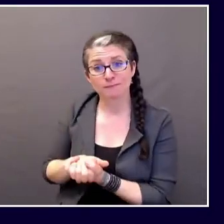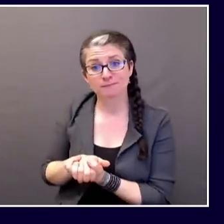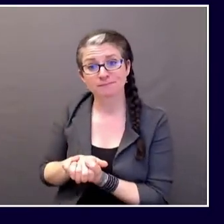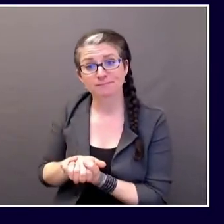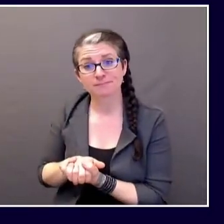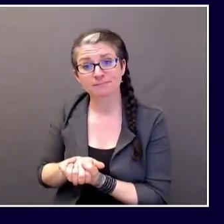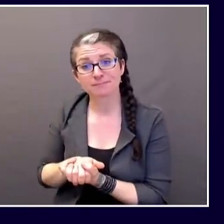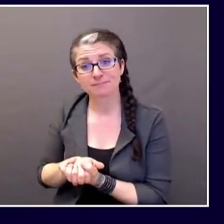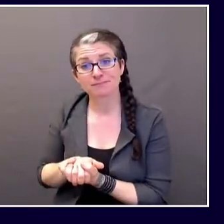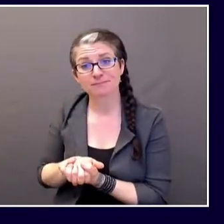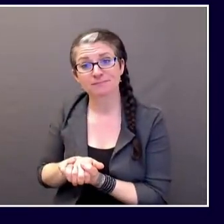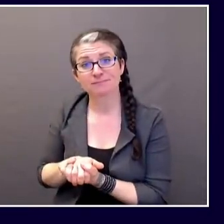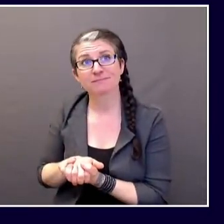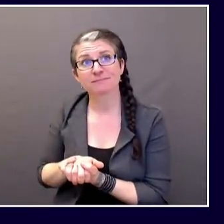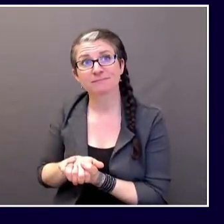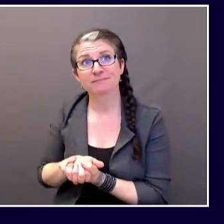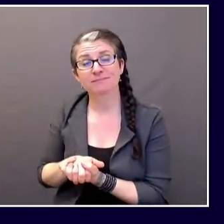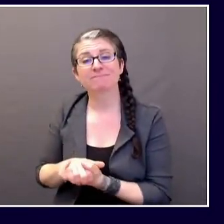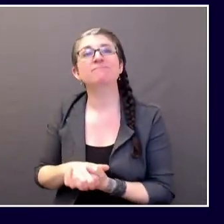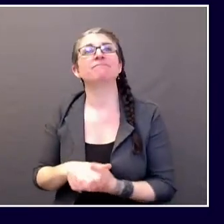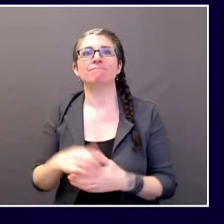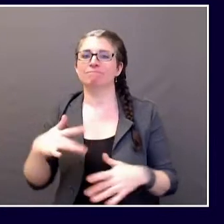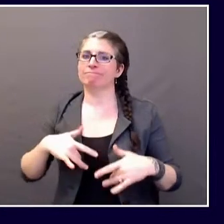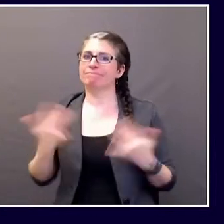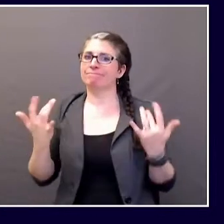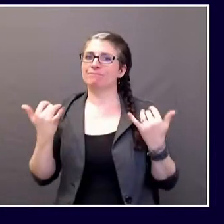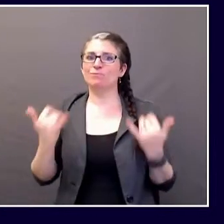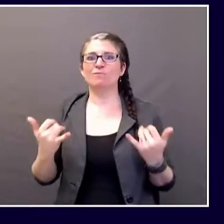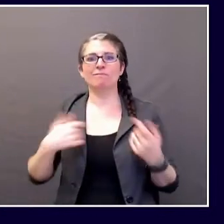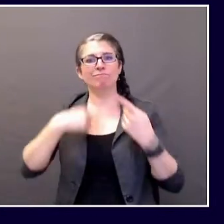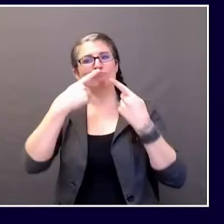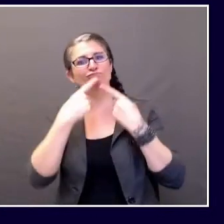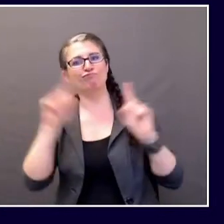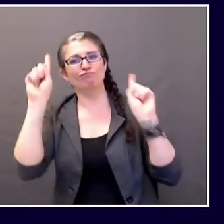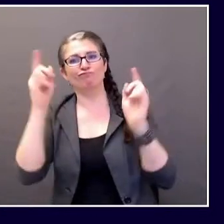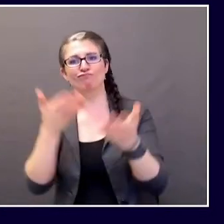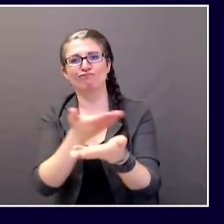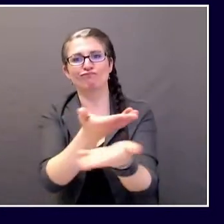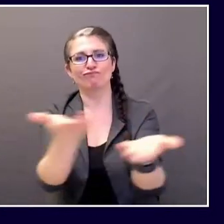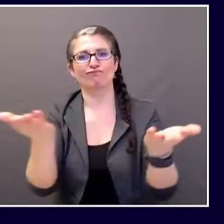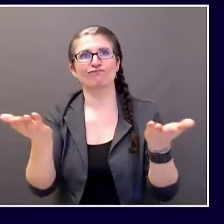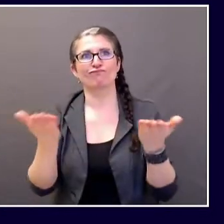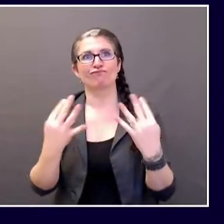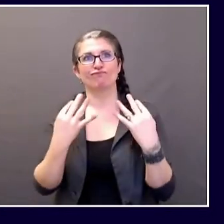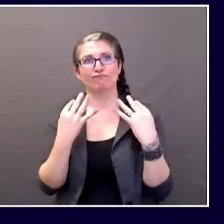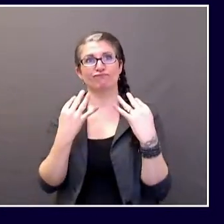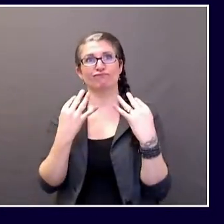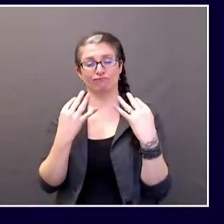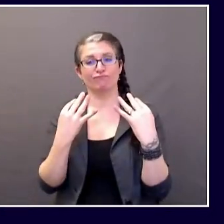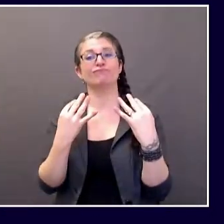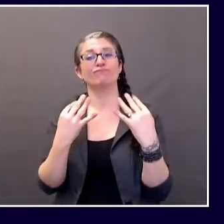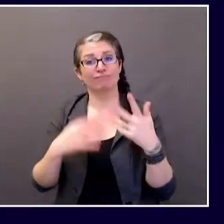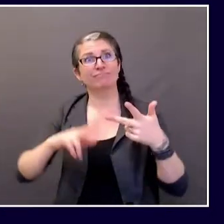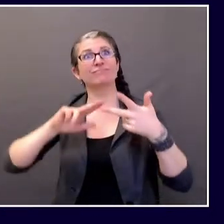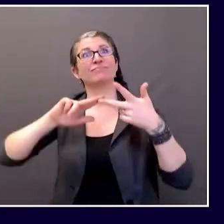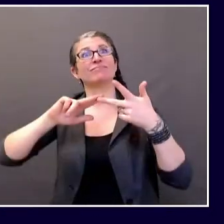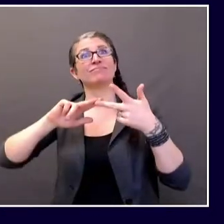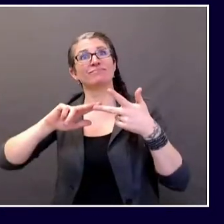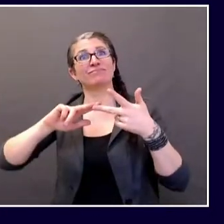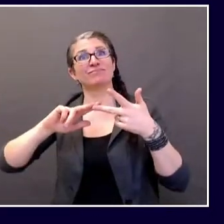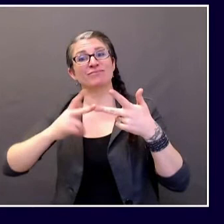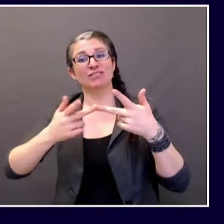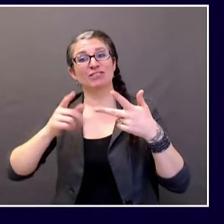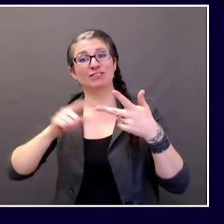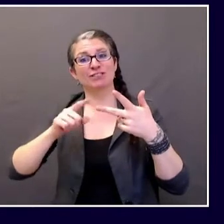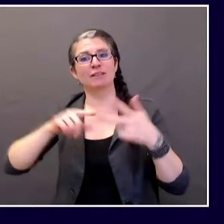Shaw. I am excited to announce that Maine is activating a third pharmacy chain as part of the U.S. pharmacy